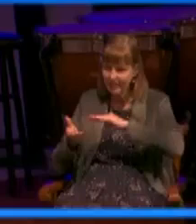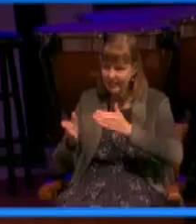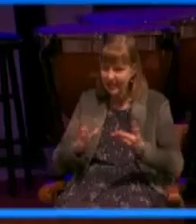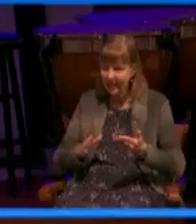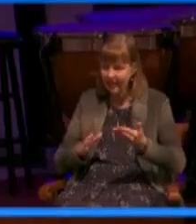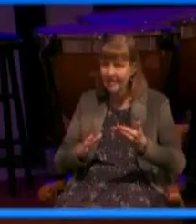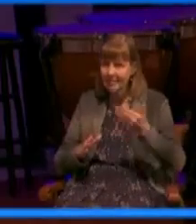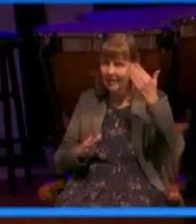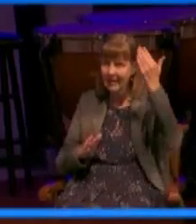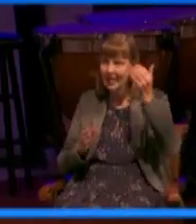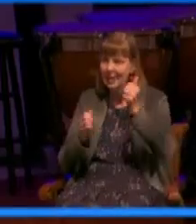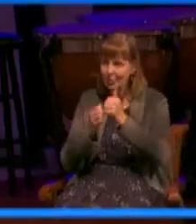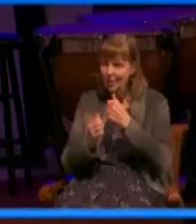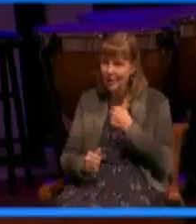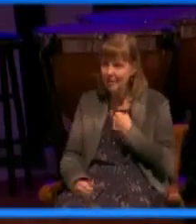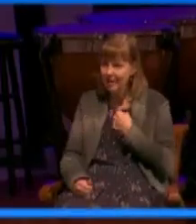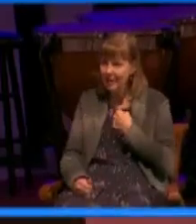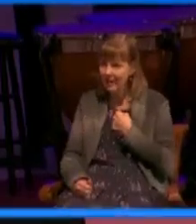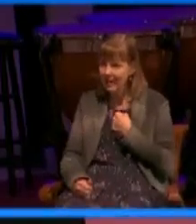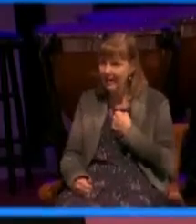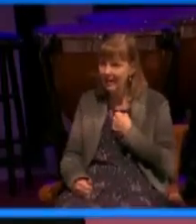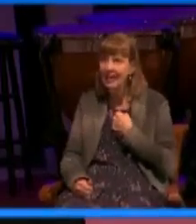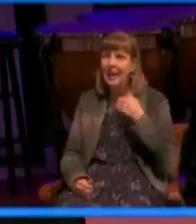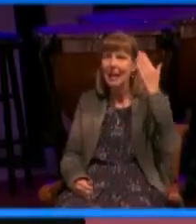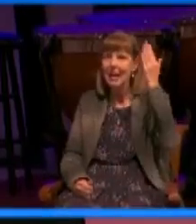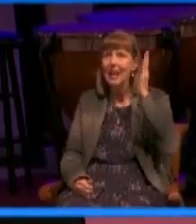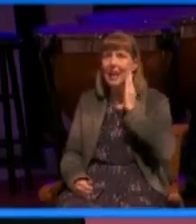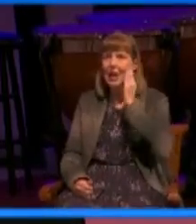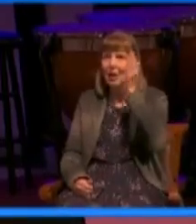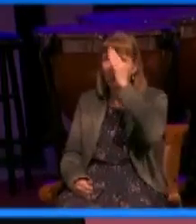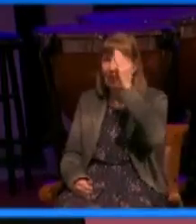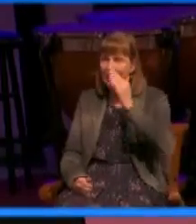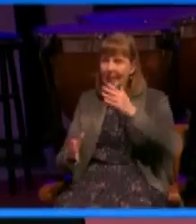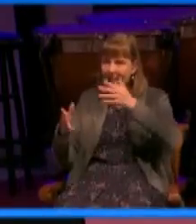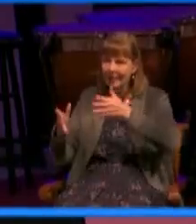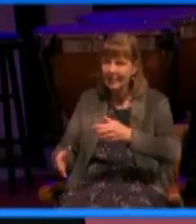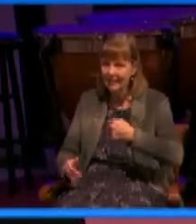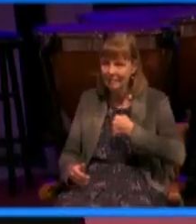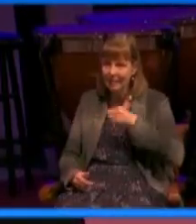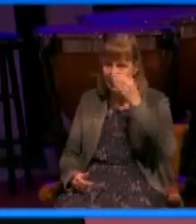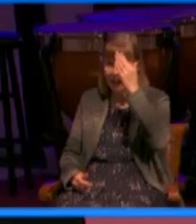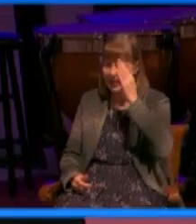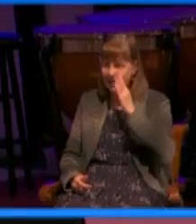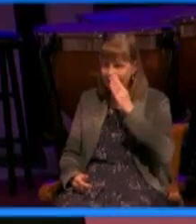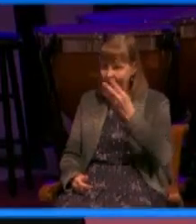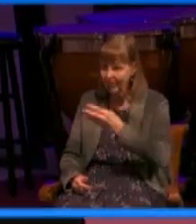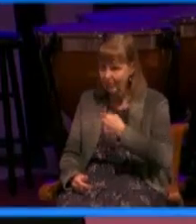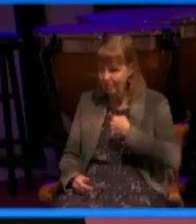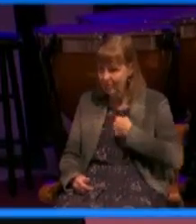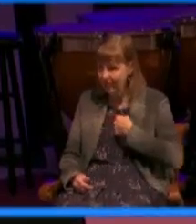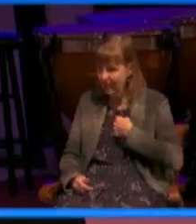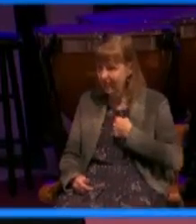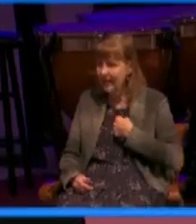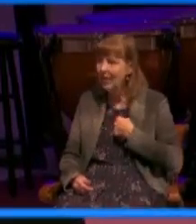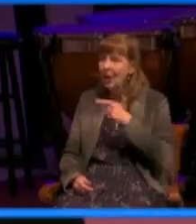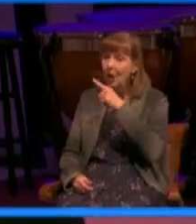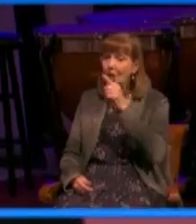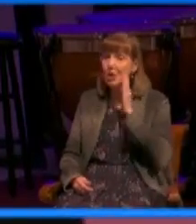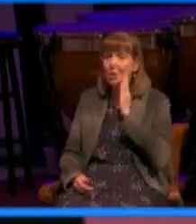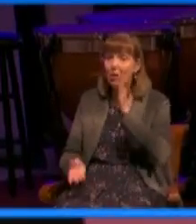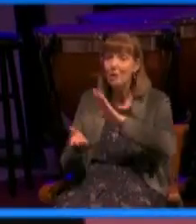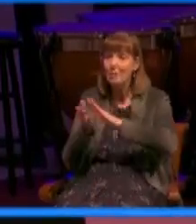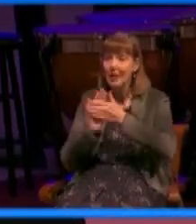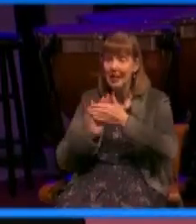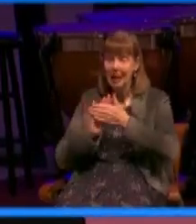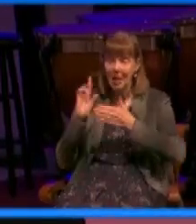never leave me nor forsake me. God keeps his word. You'll be my witnesses and you'll have my